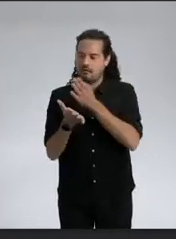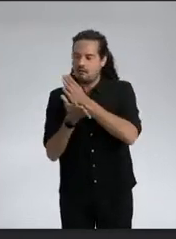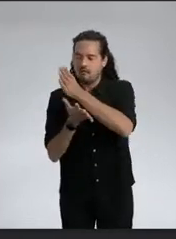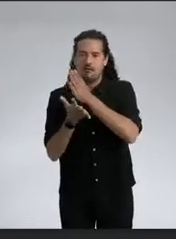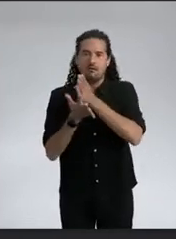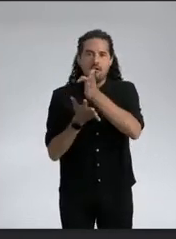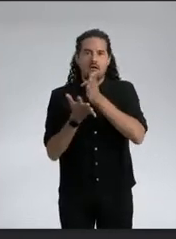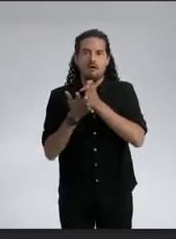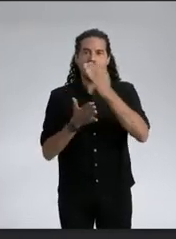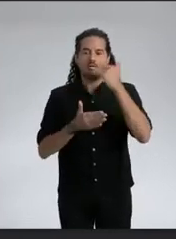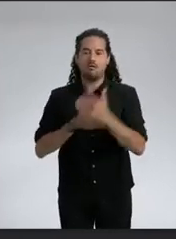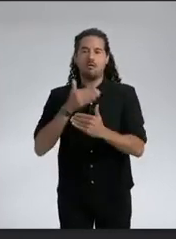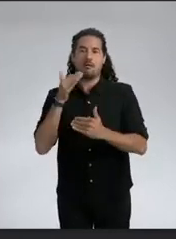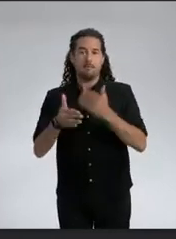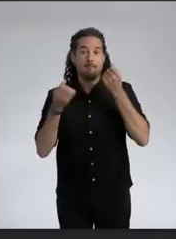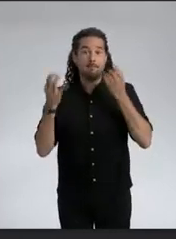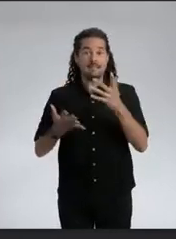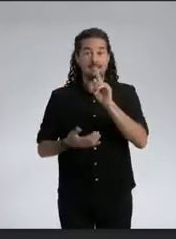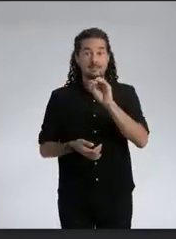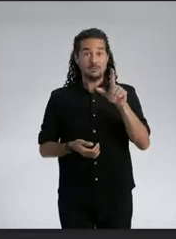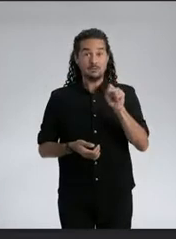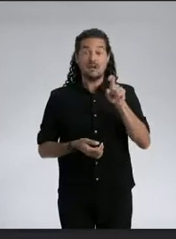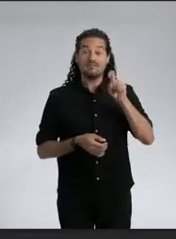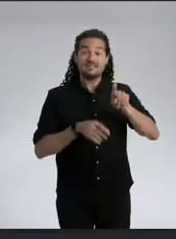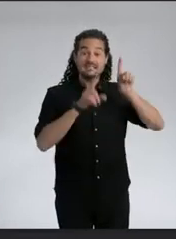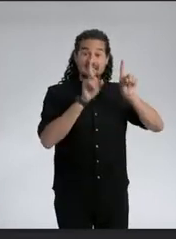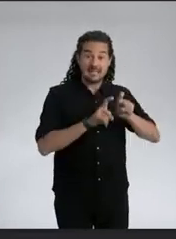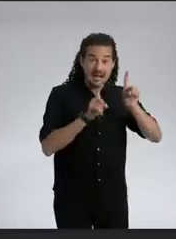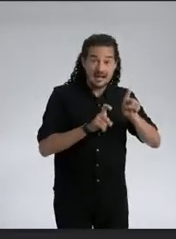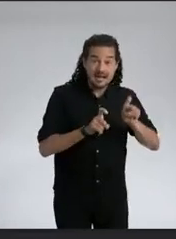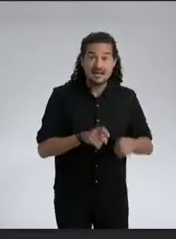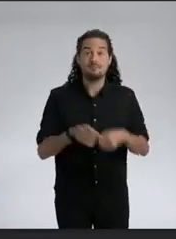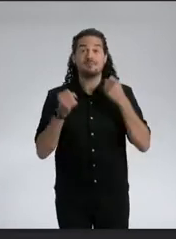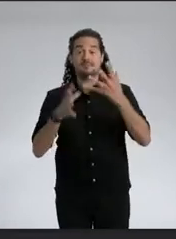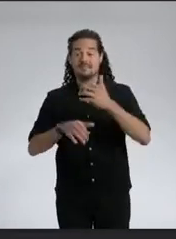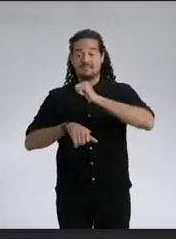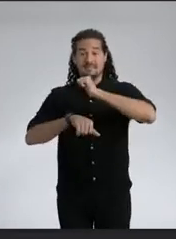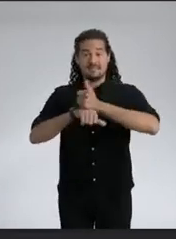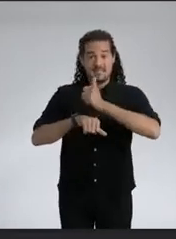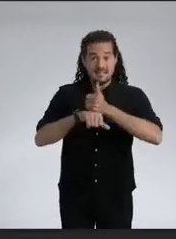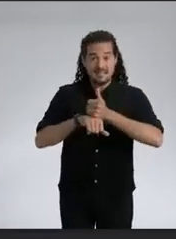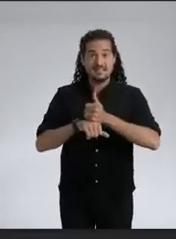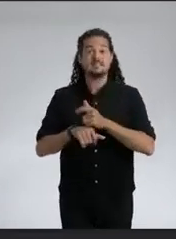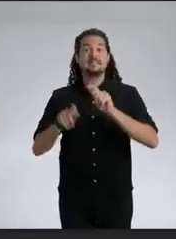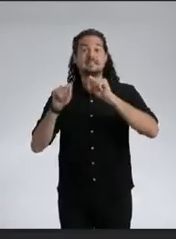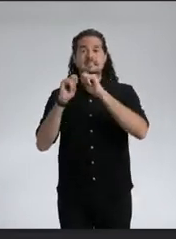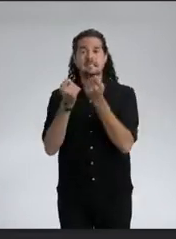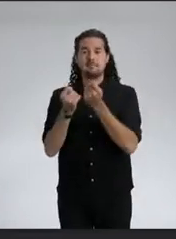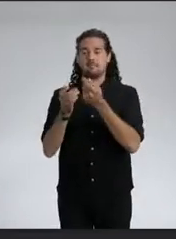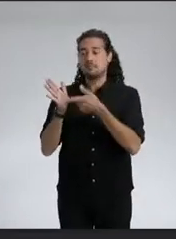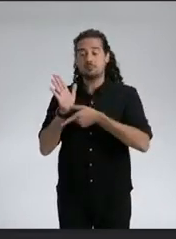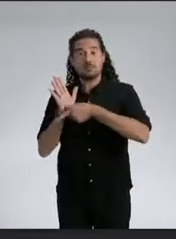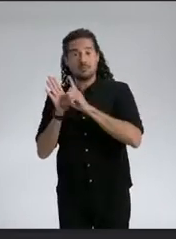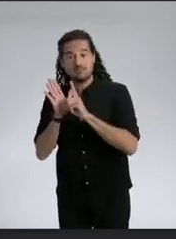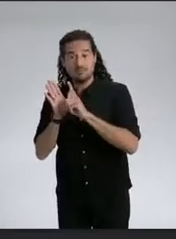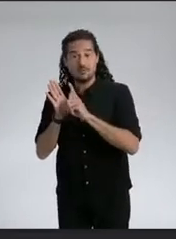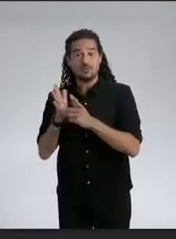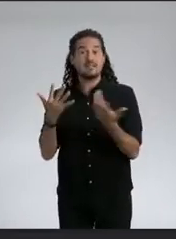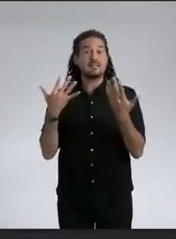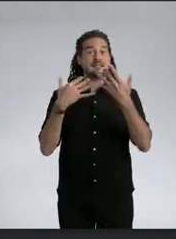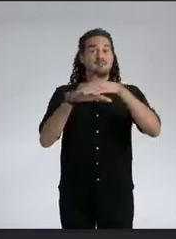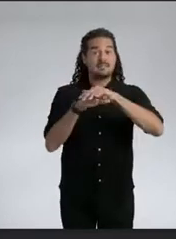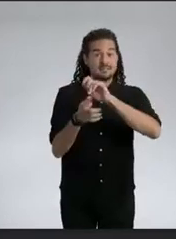to test your code across various configurations. Your team reviews your code, and you integrate changes into a shared